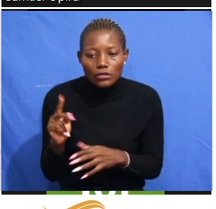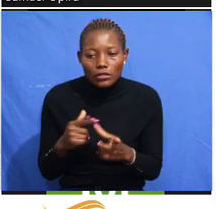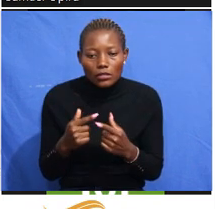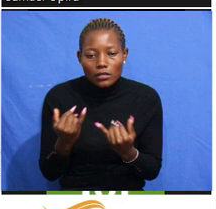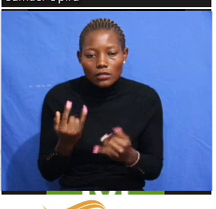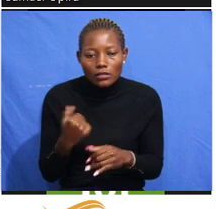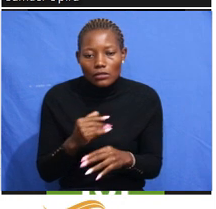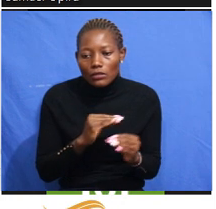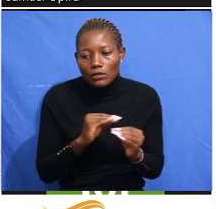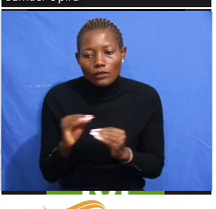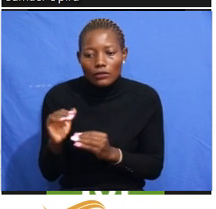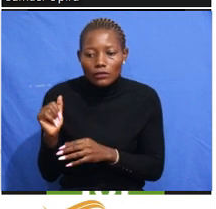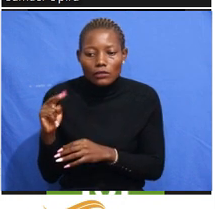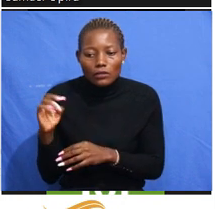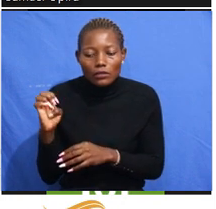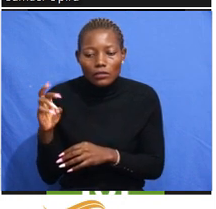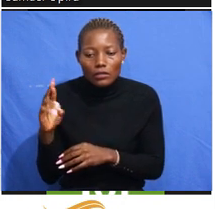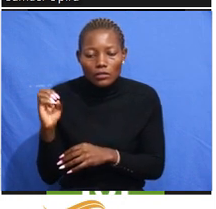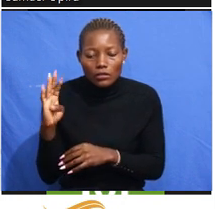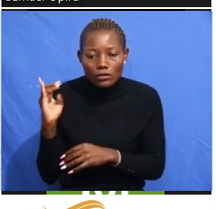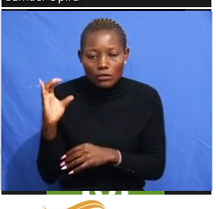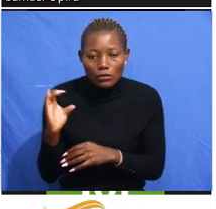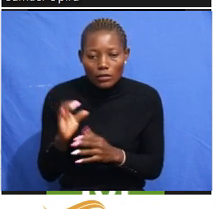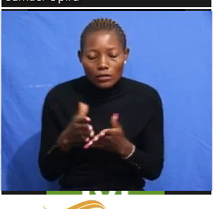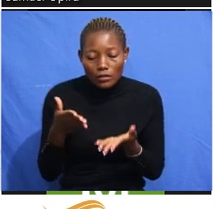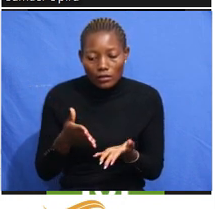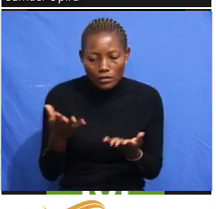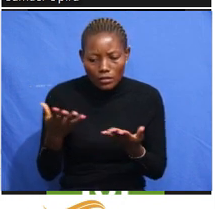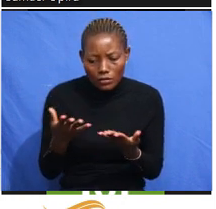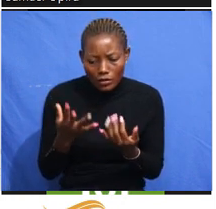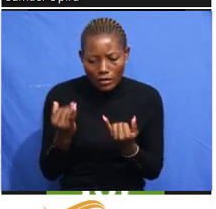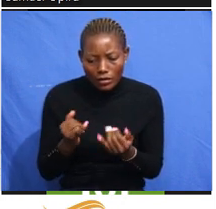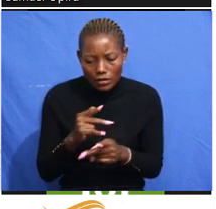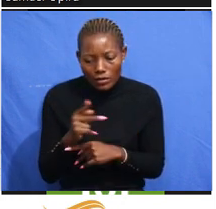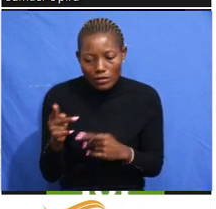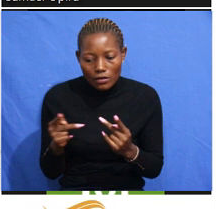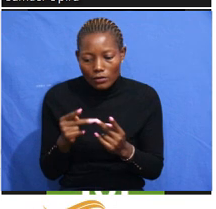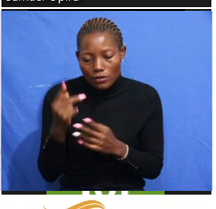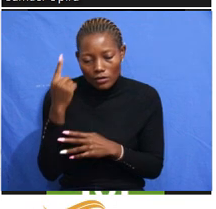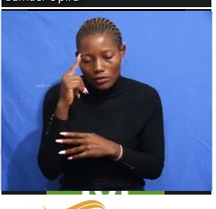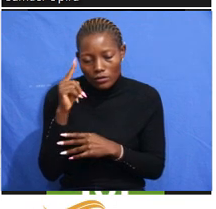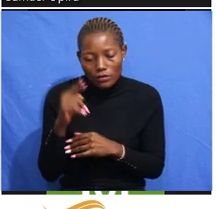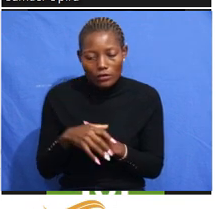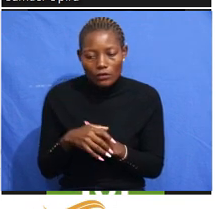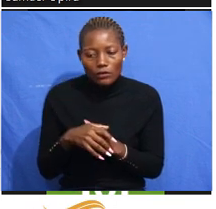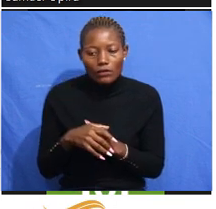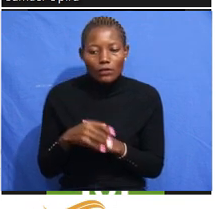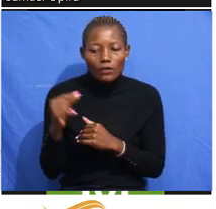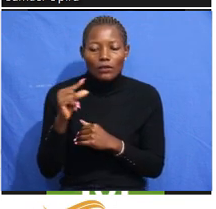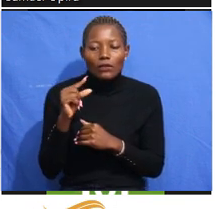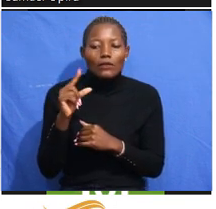anaerobic glycolysis system. This is where now the process of glycolysis is taking